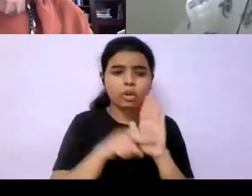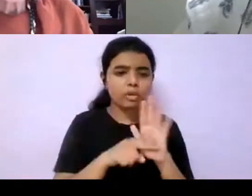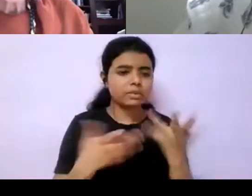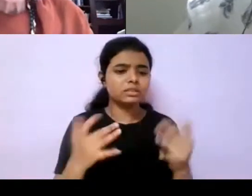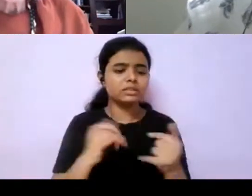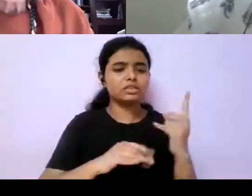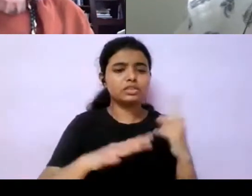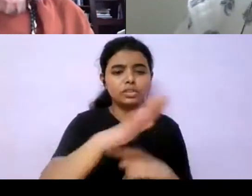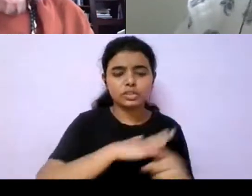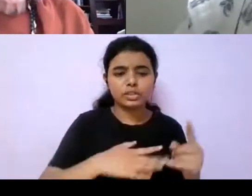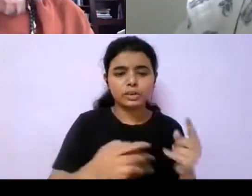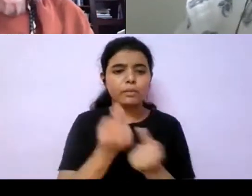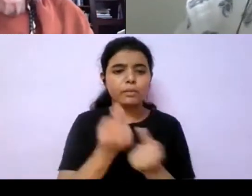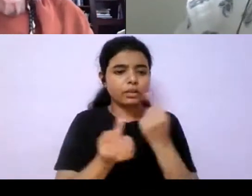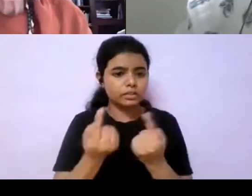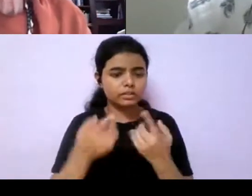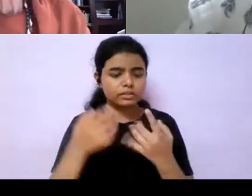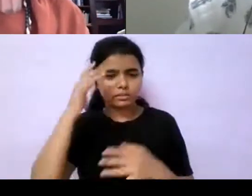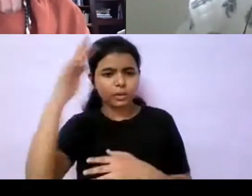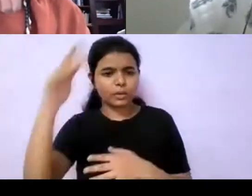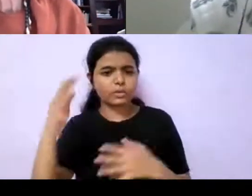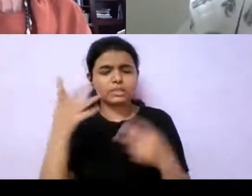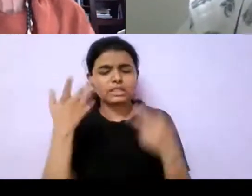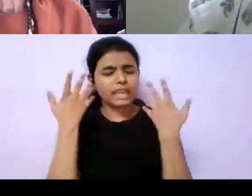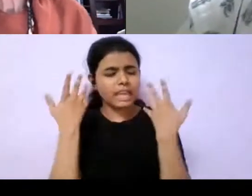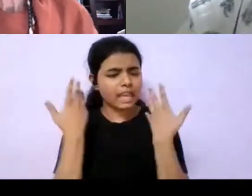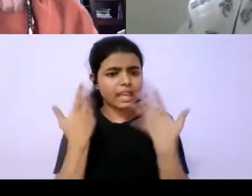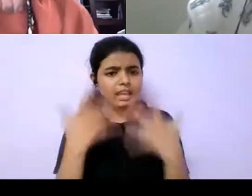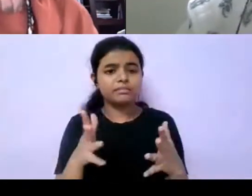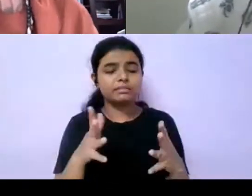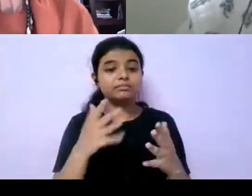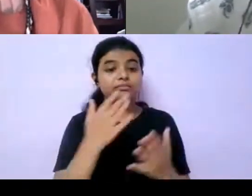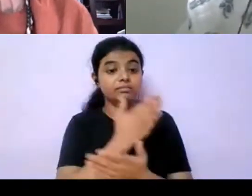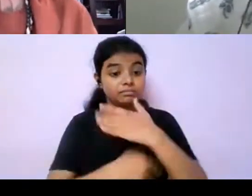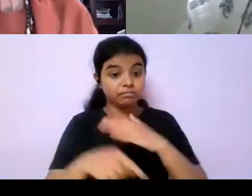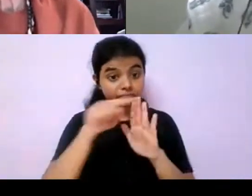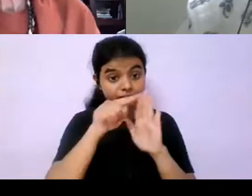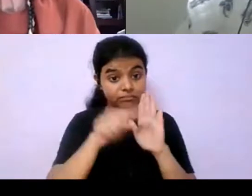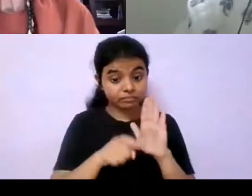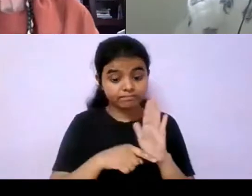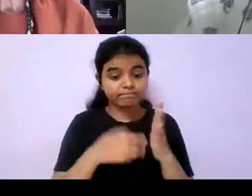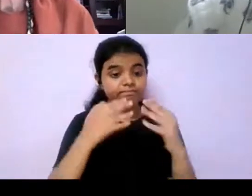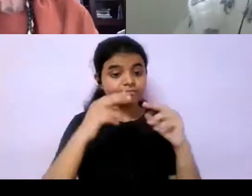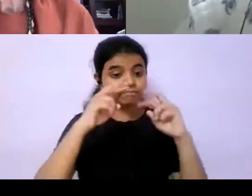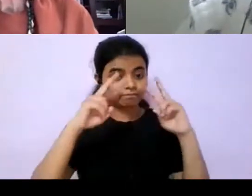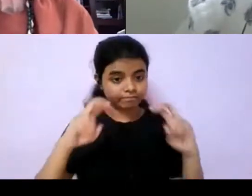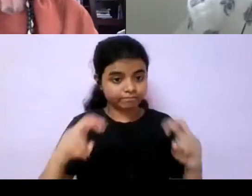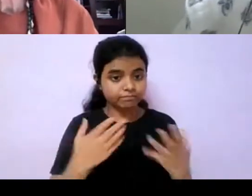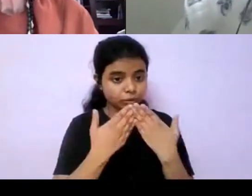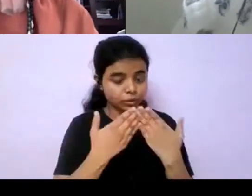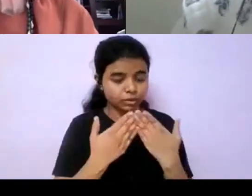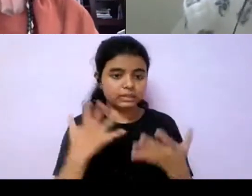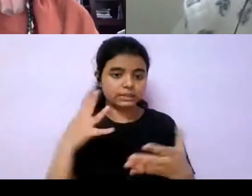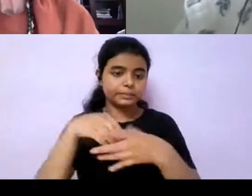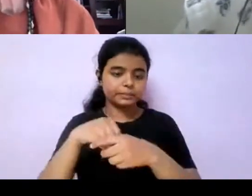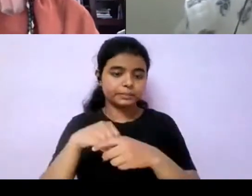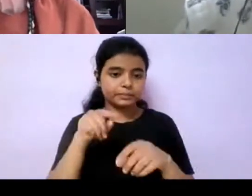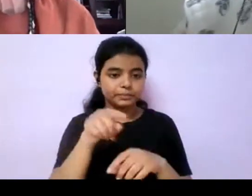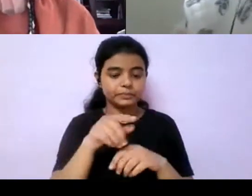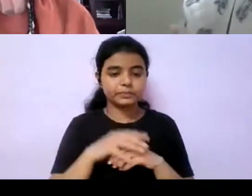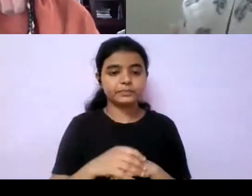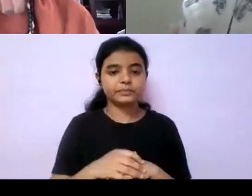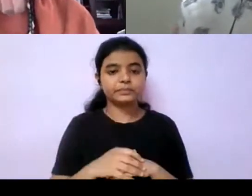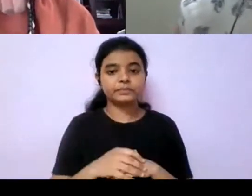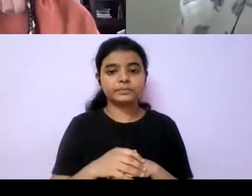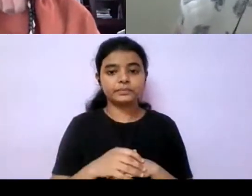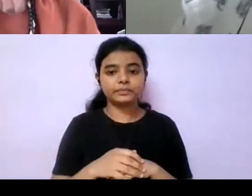political theory, metaphor, and the application of these disciplines to disability studies. She's a distinguished professor of philosophy at Stony